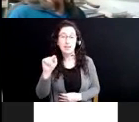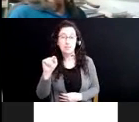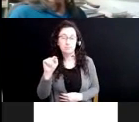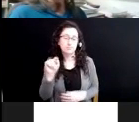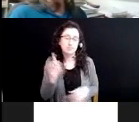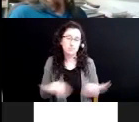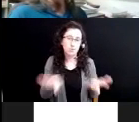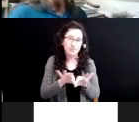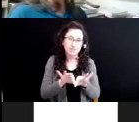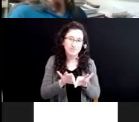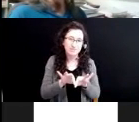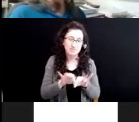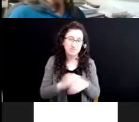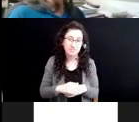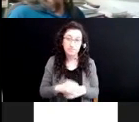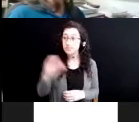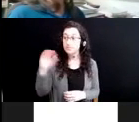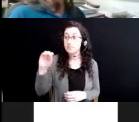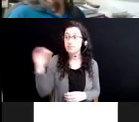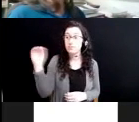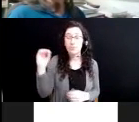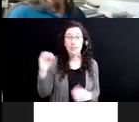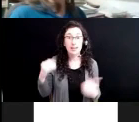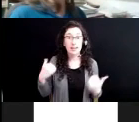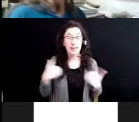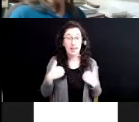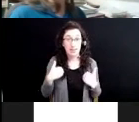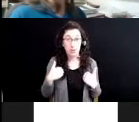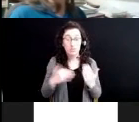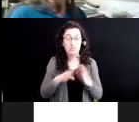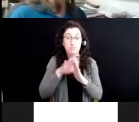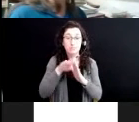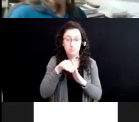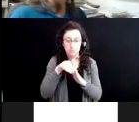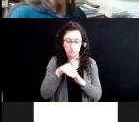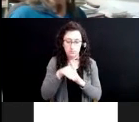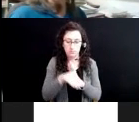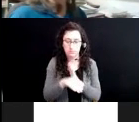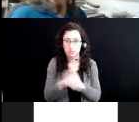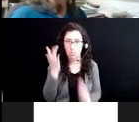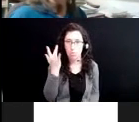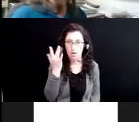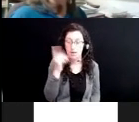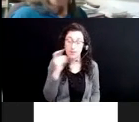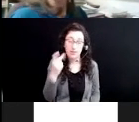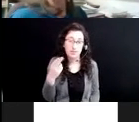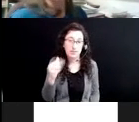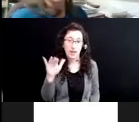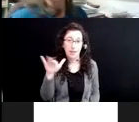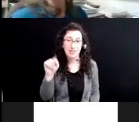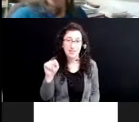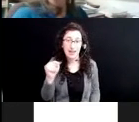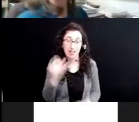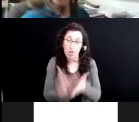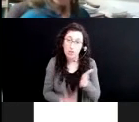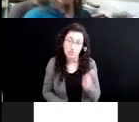A lot of Oregon's wildlife are on the decline, and the main reason is because of wildlife habitat loss or habitat